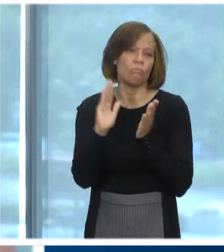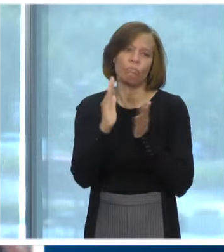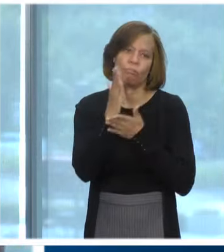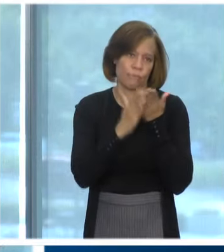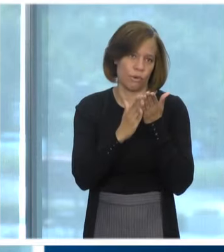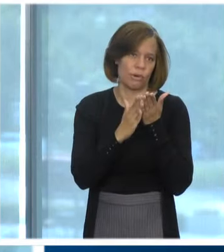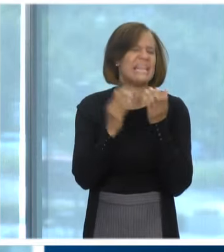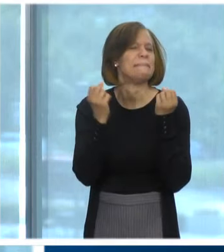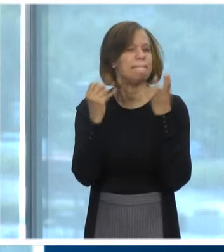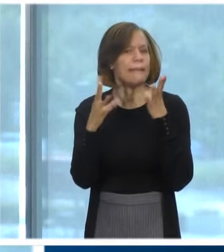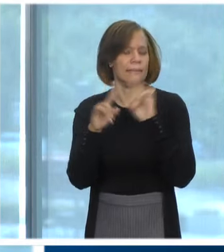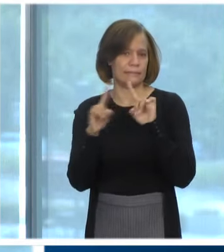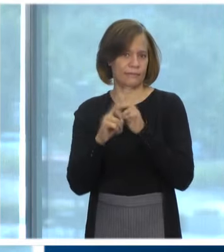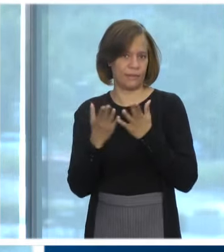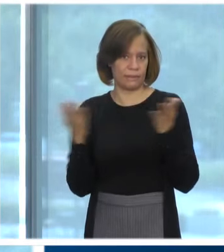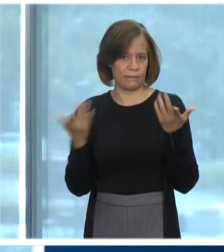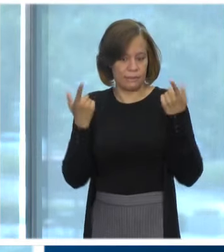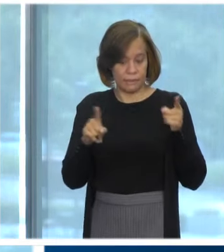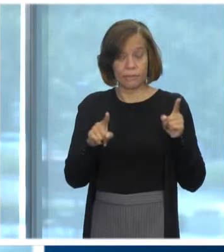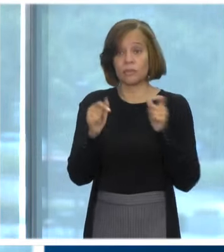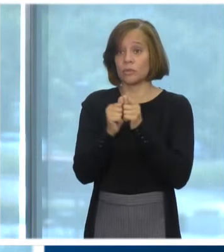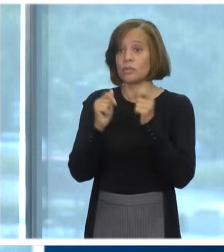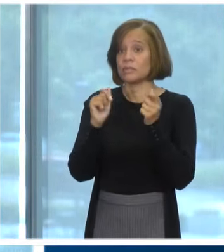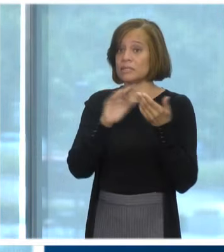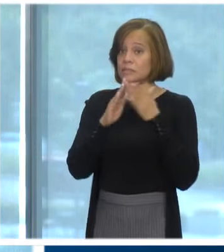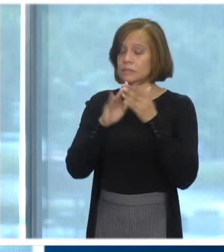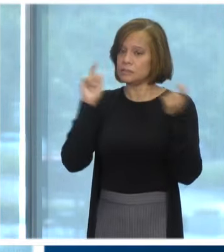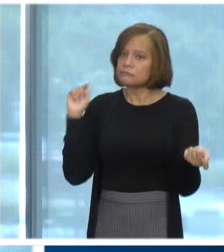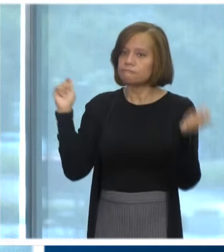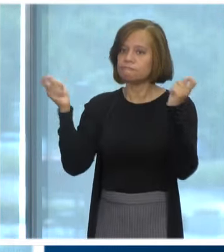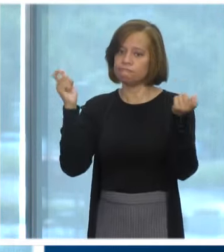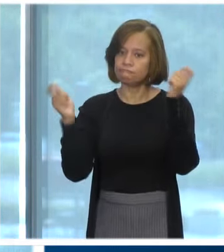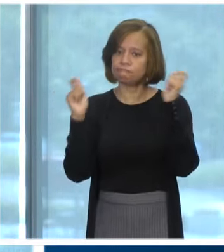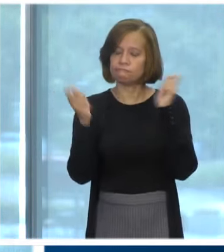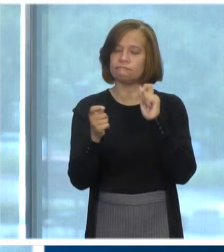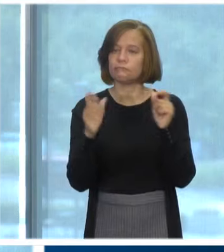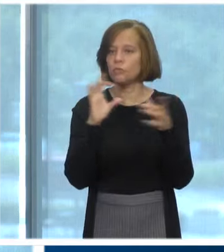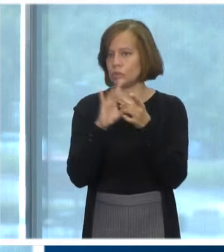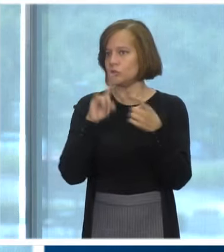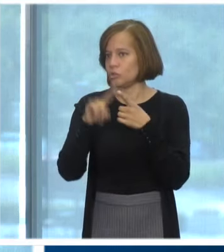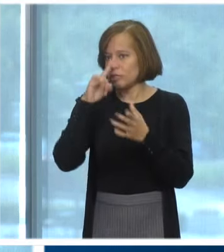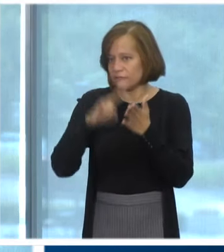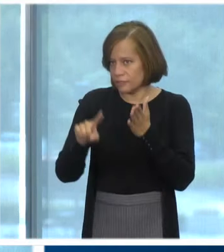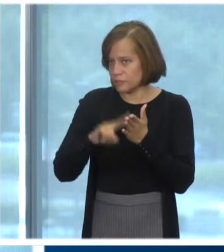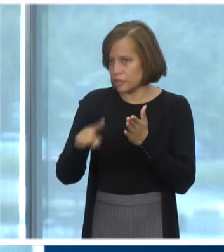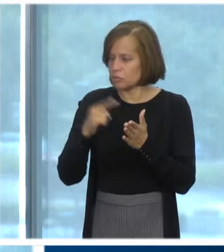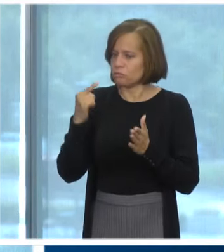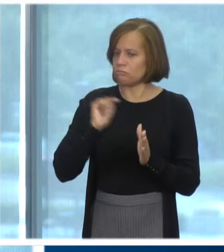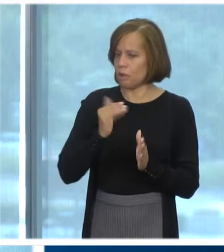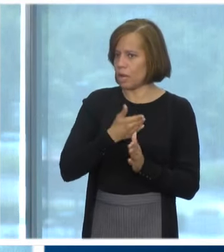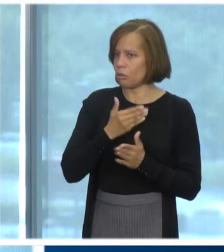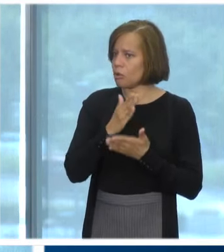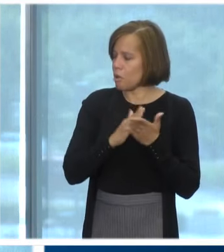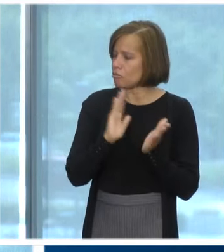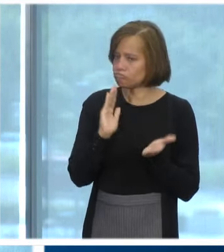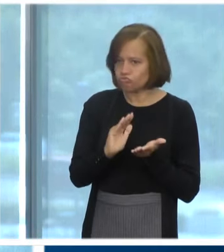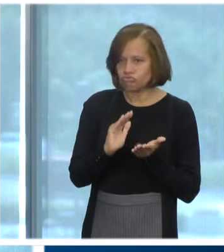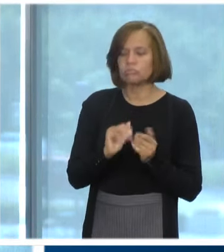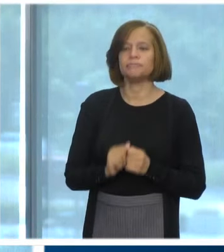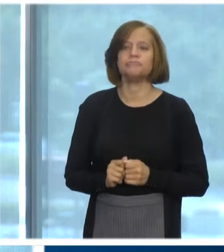the change that the city endeavors to make in these investigations going forward. The scope of our